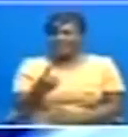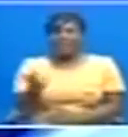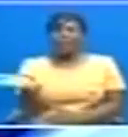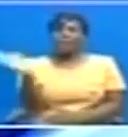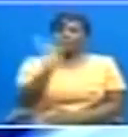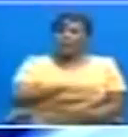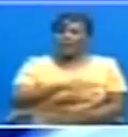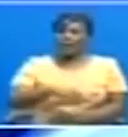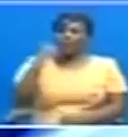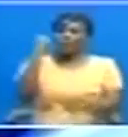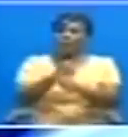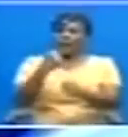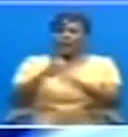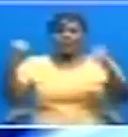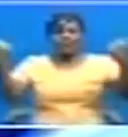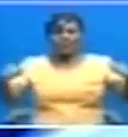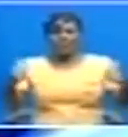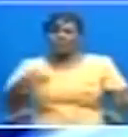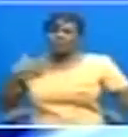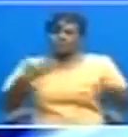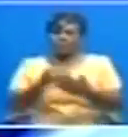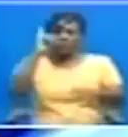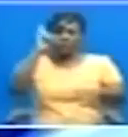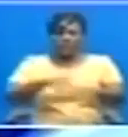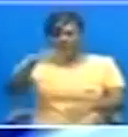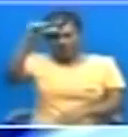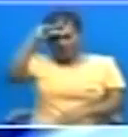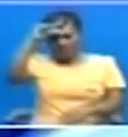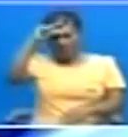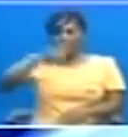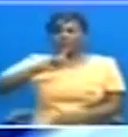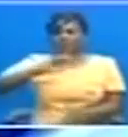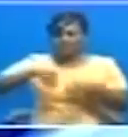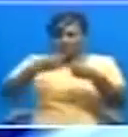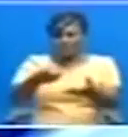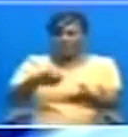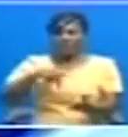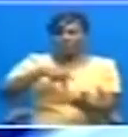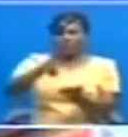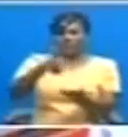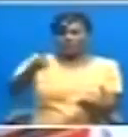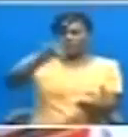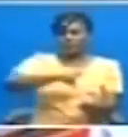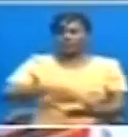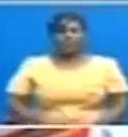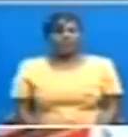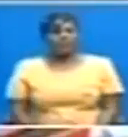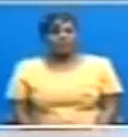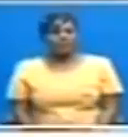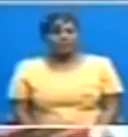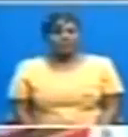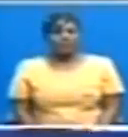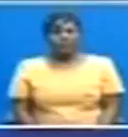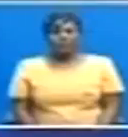will not return to work until the government honours a pay rise ordered by the court. Respondents are hereby ordered to suspend